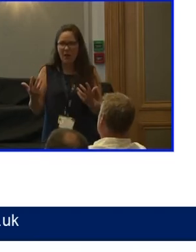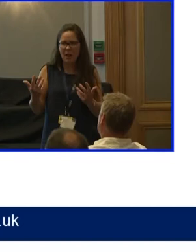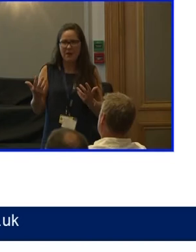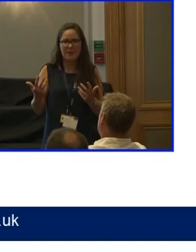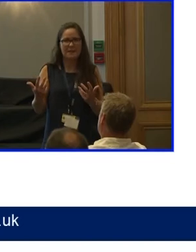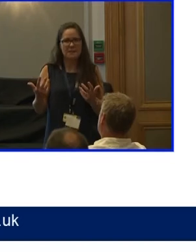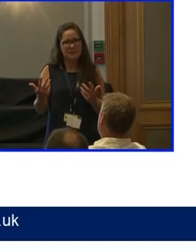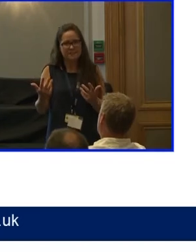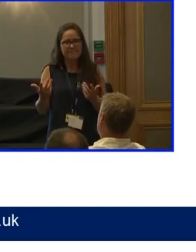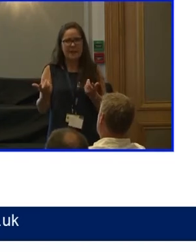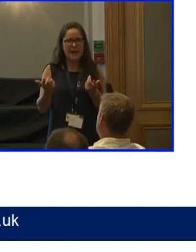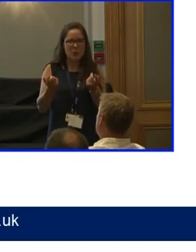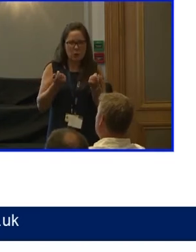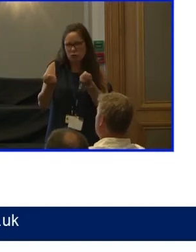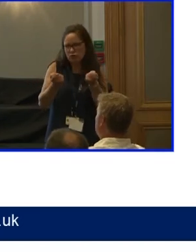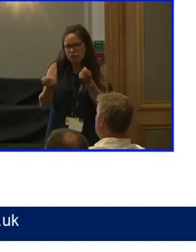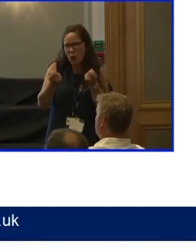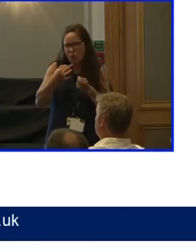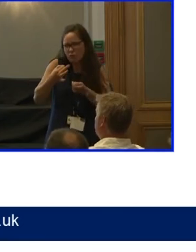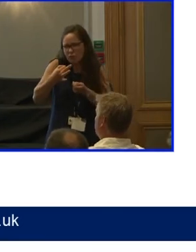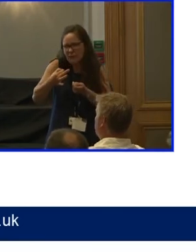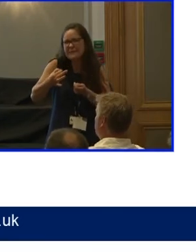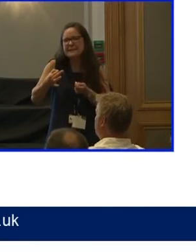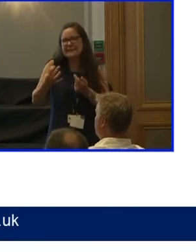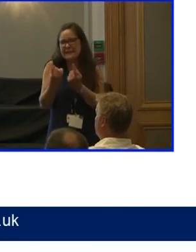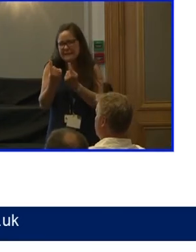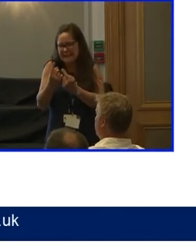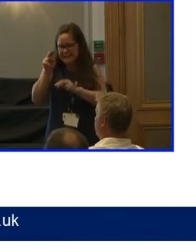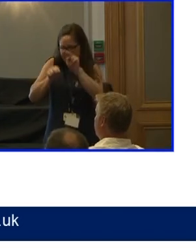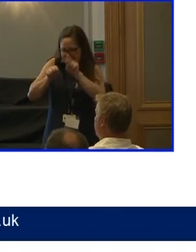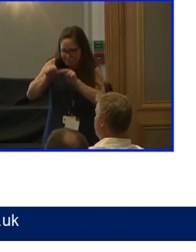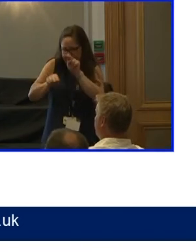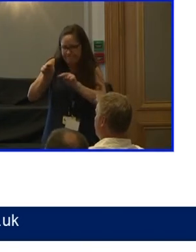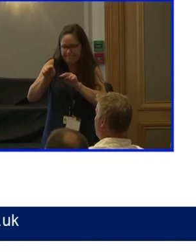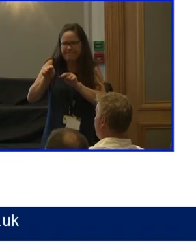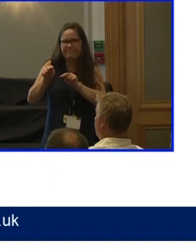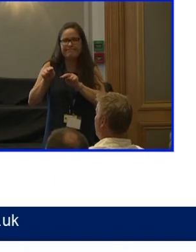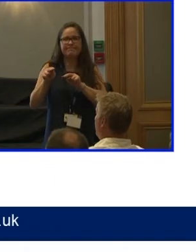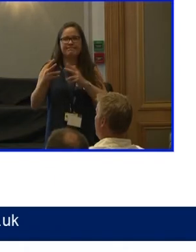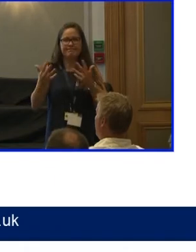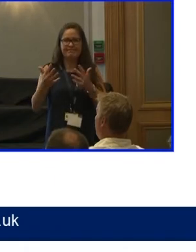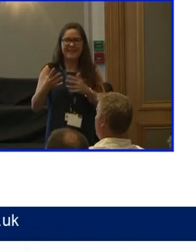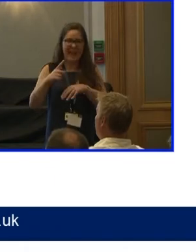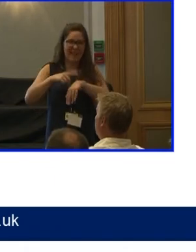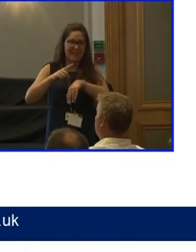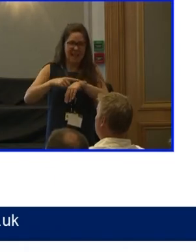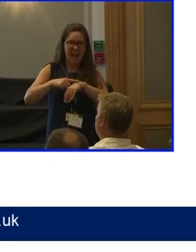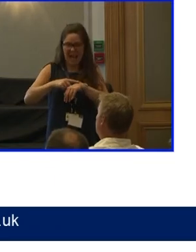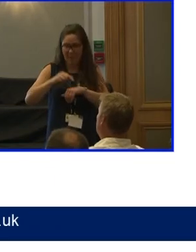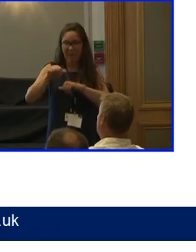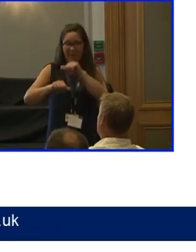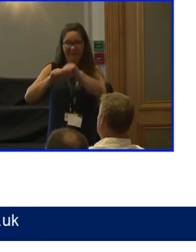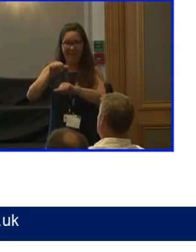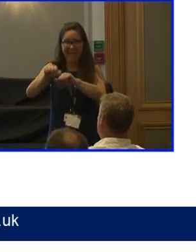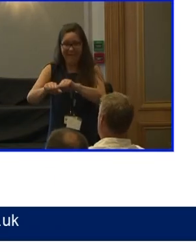group. And finally, the time commitment and the potential inconvenience that may pose to you, that could be through follow-up visits or